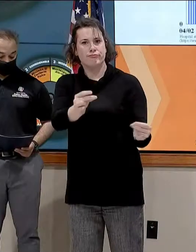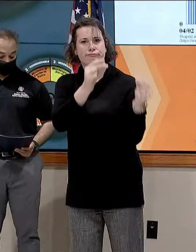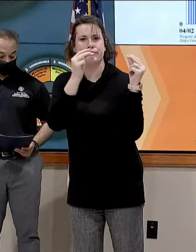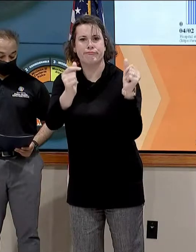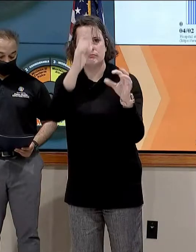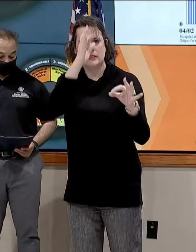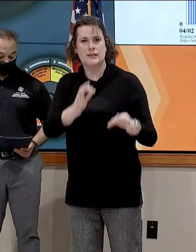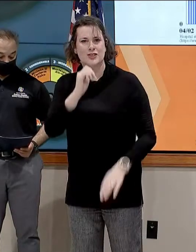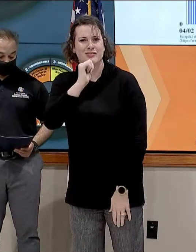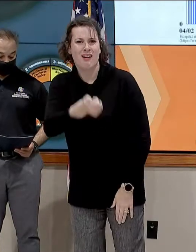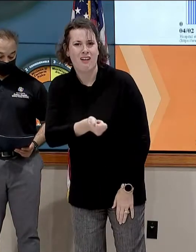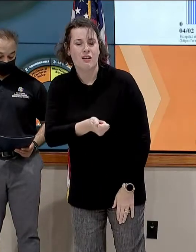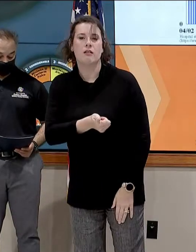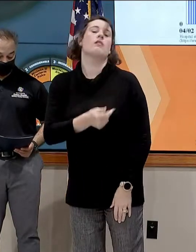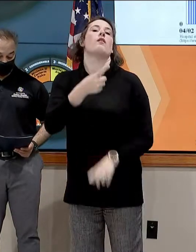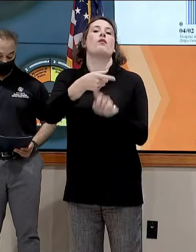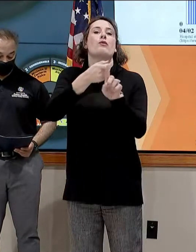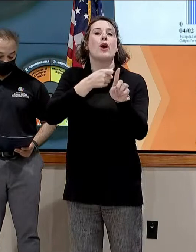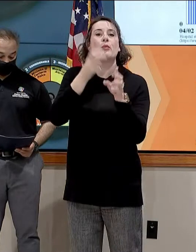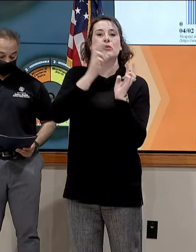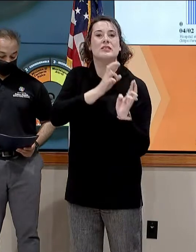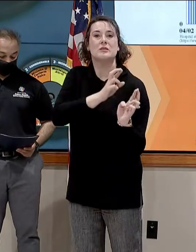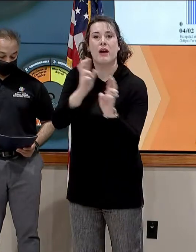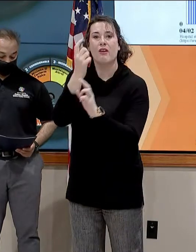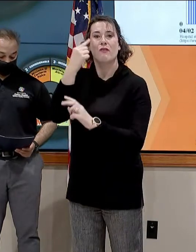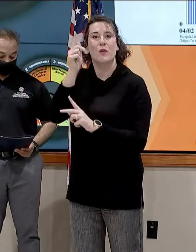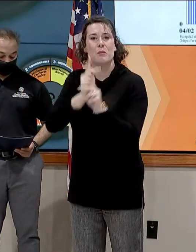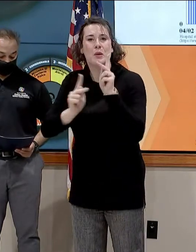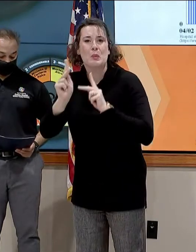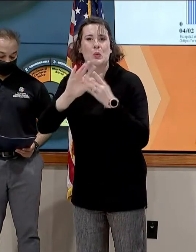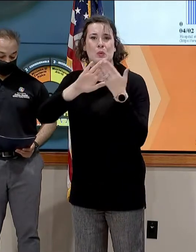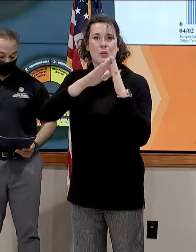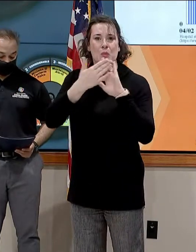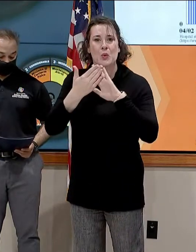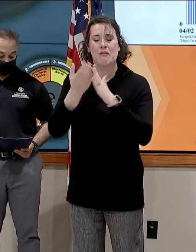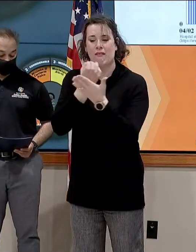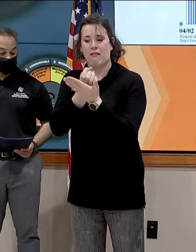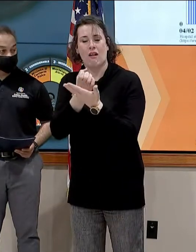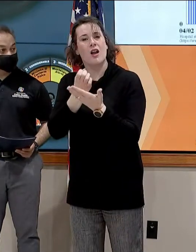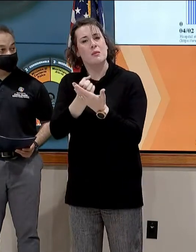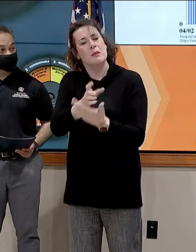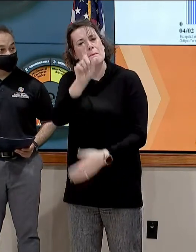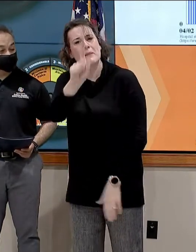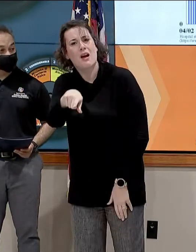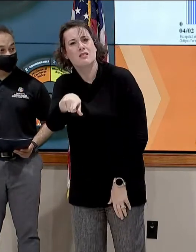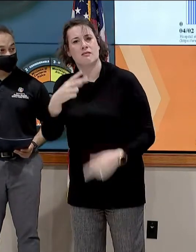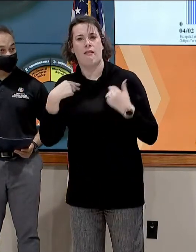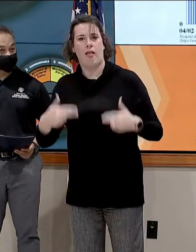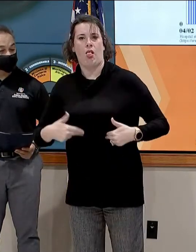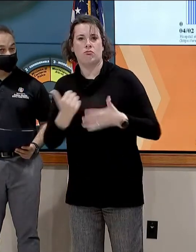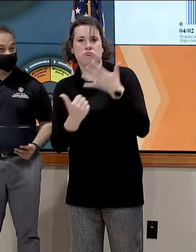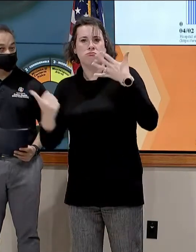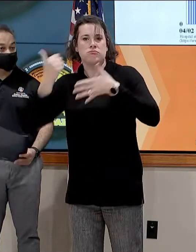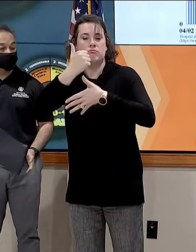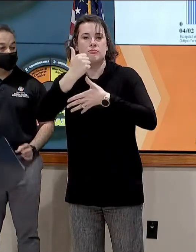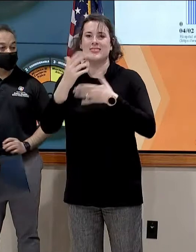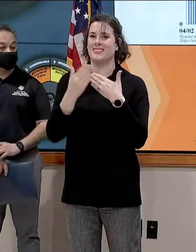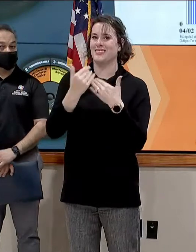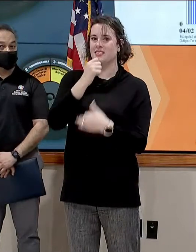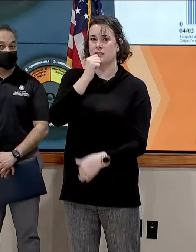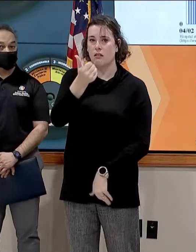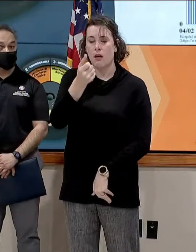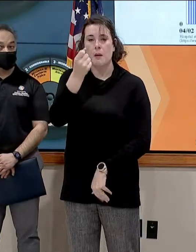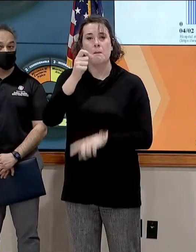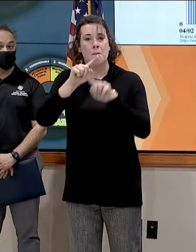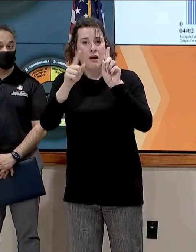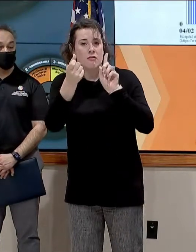for our community, not just for our economy, but for our health. It will not be easy, but I can tell you this. The more